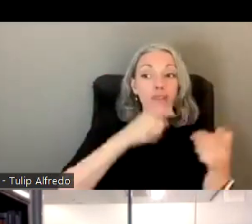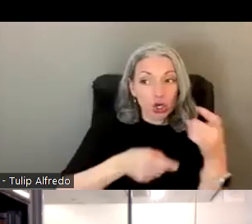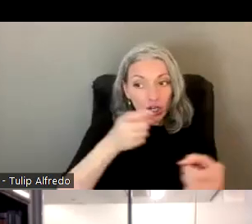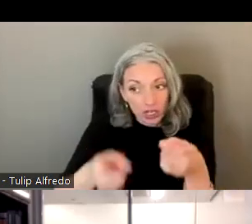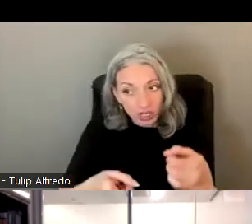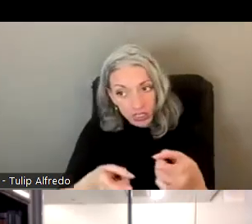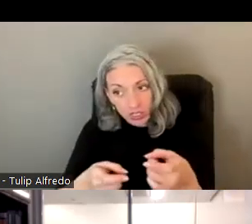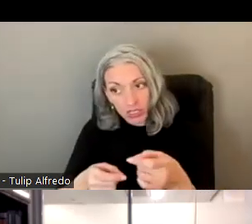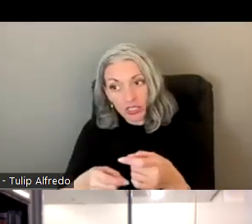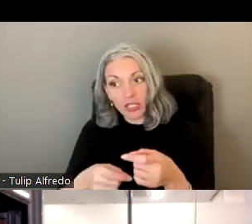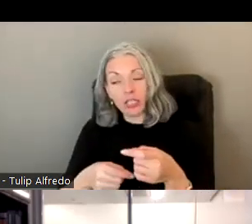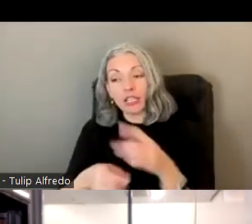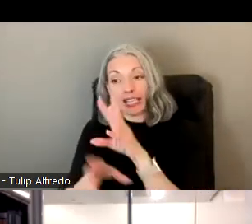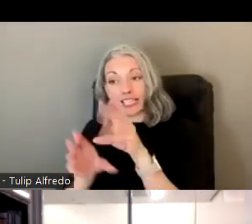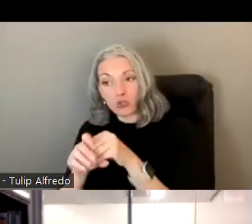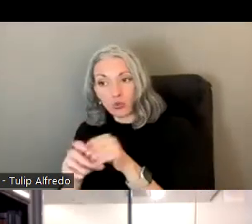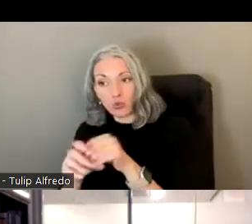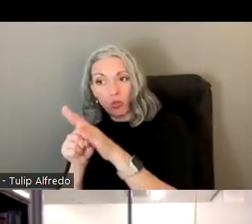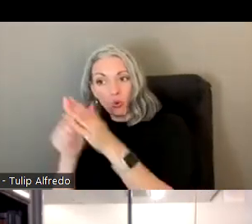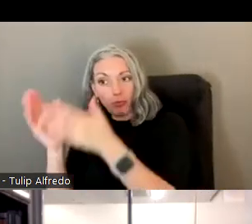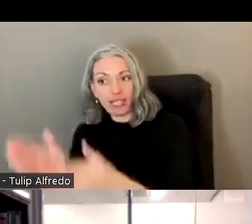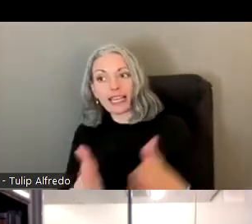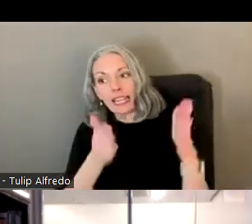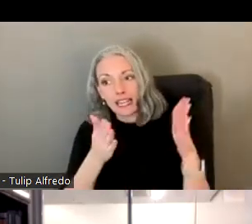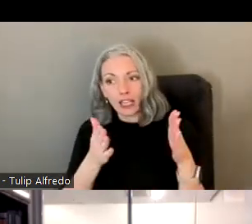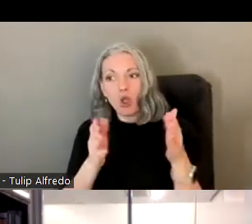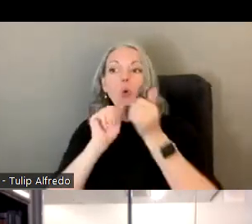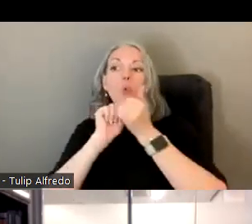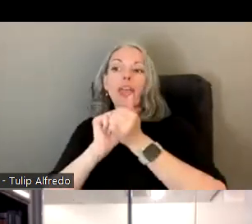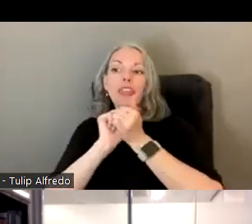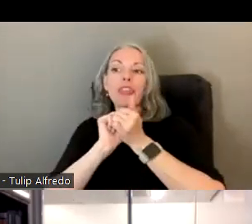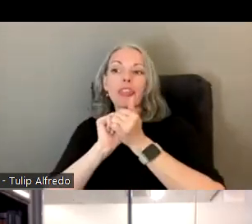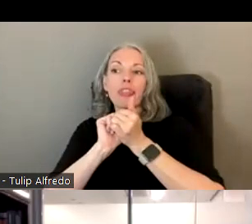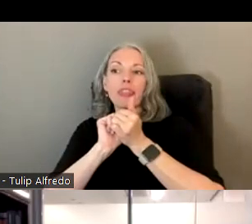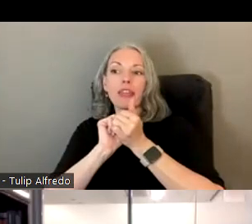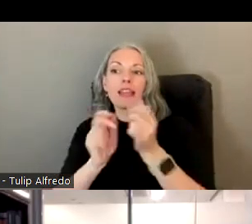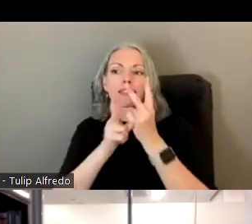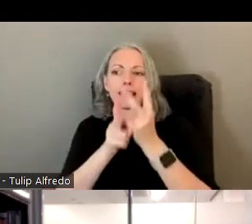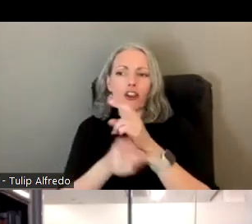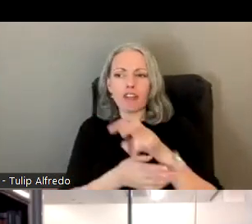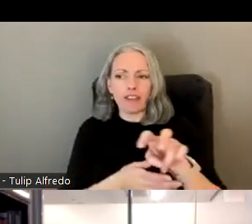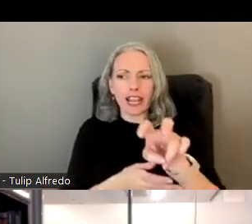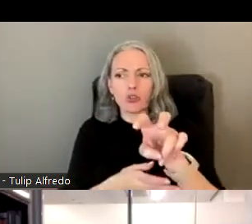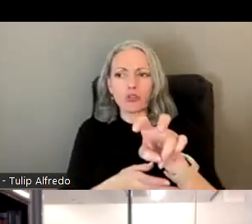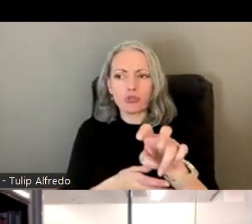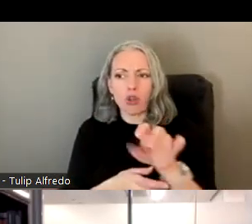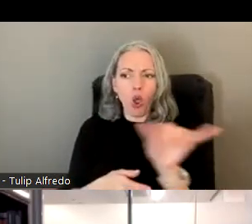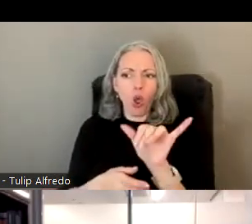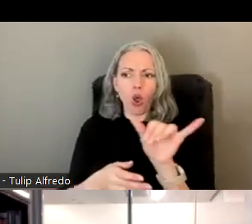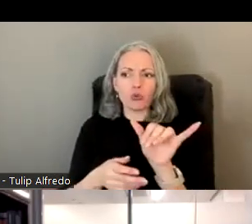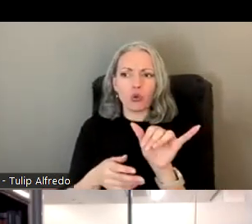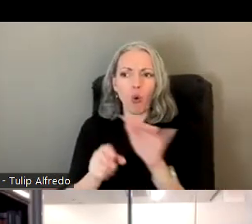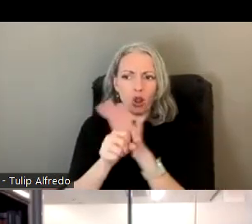and caregiving into the local planning, along with the care navigators who will also be on a